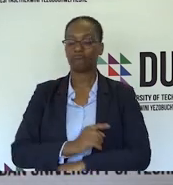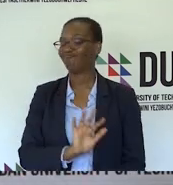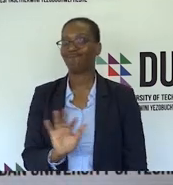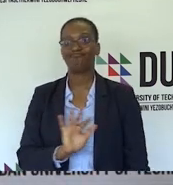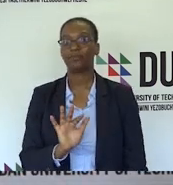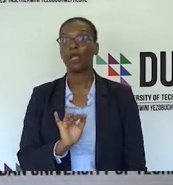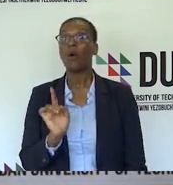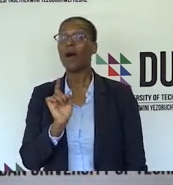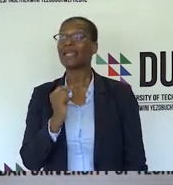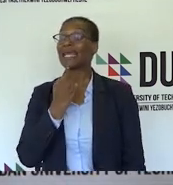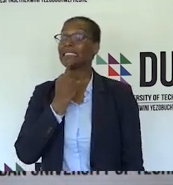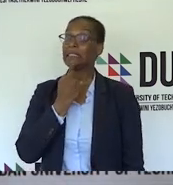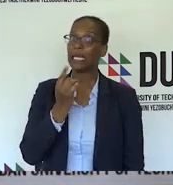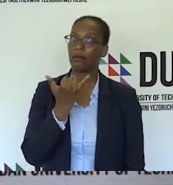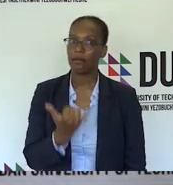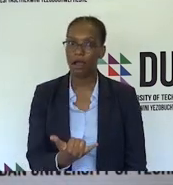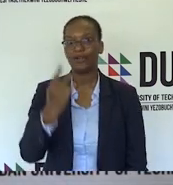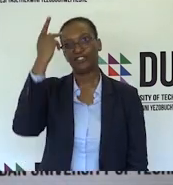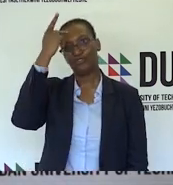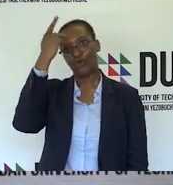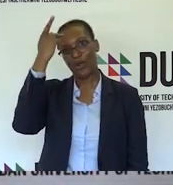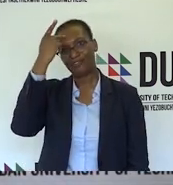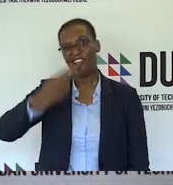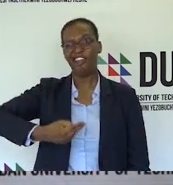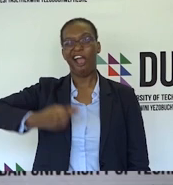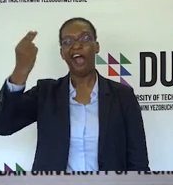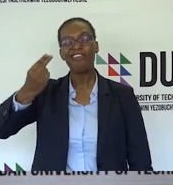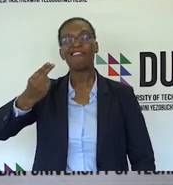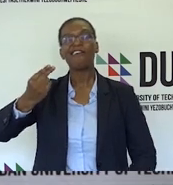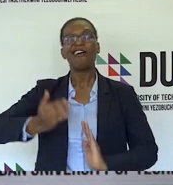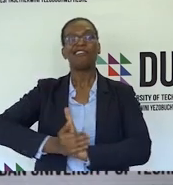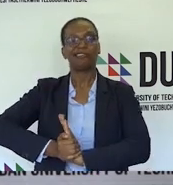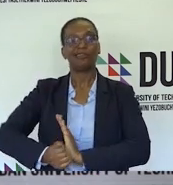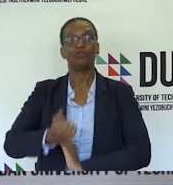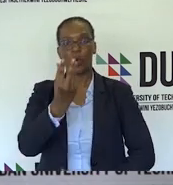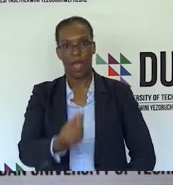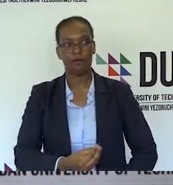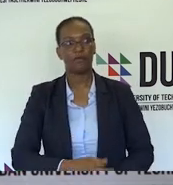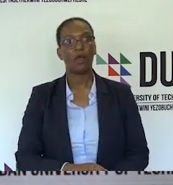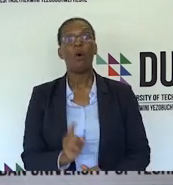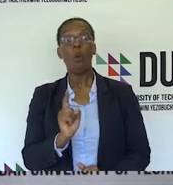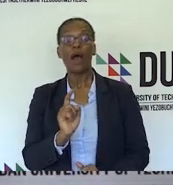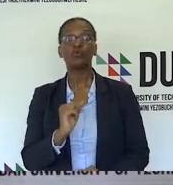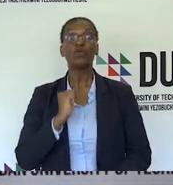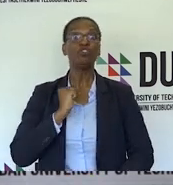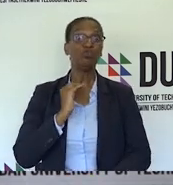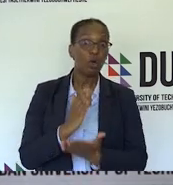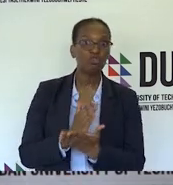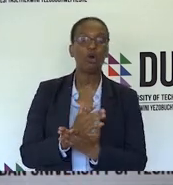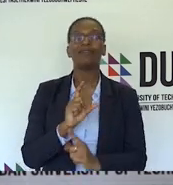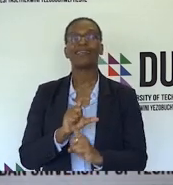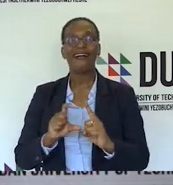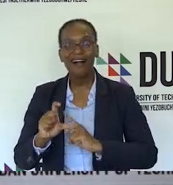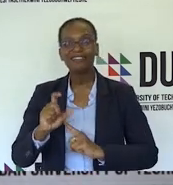What we guarantee, though, is knowledge and high-level skills. What we guarantee is a culture of reason and